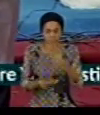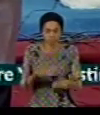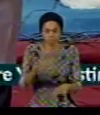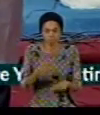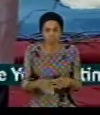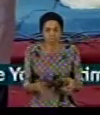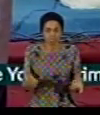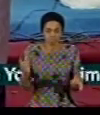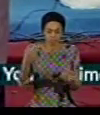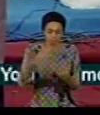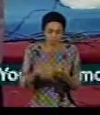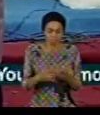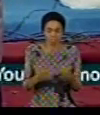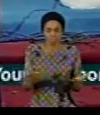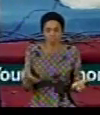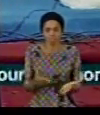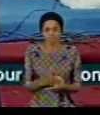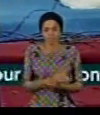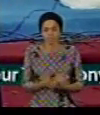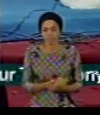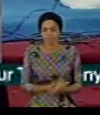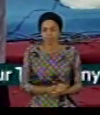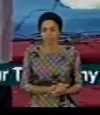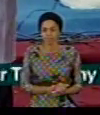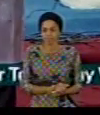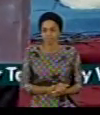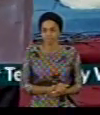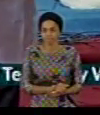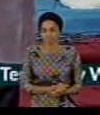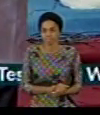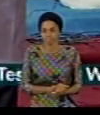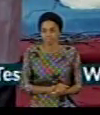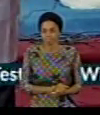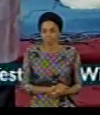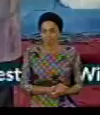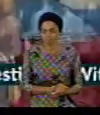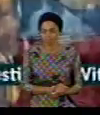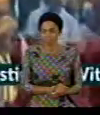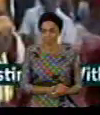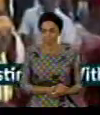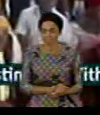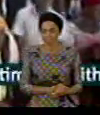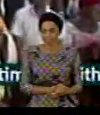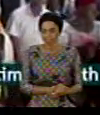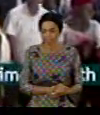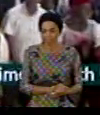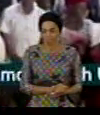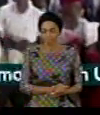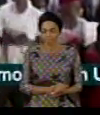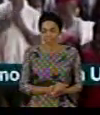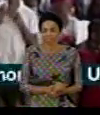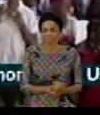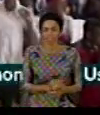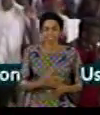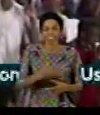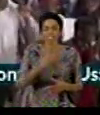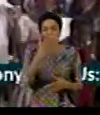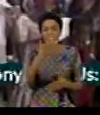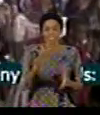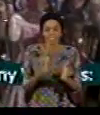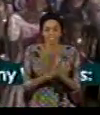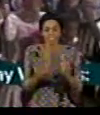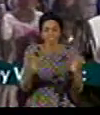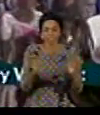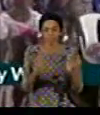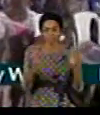was praise the Lord. Place. Your hallelujah is not long enough. Let's hold